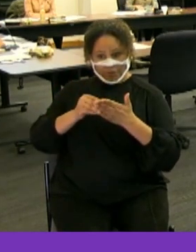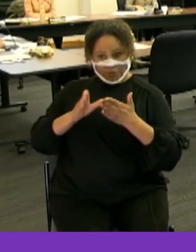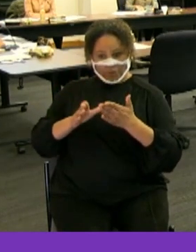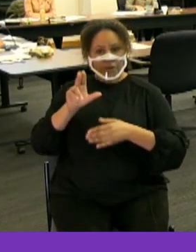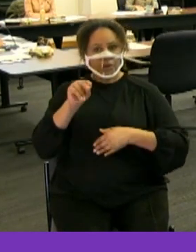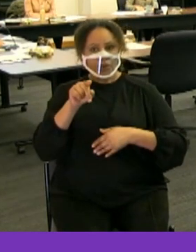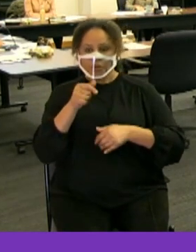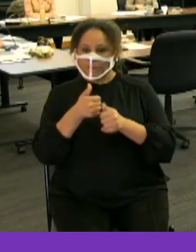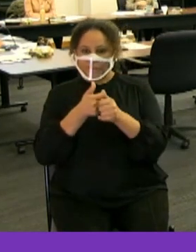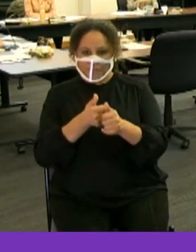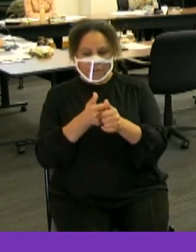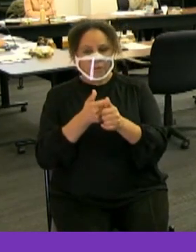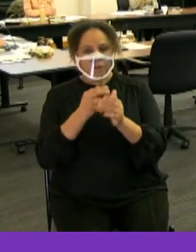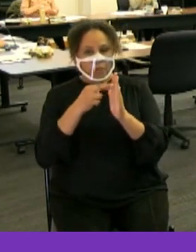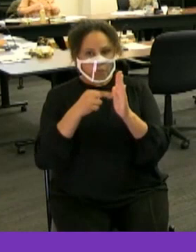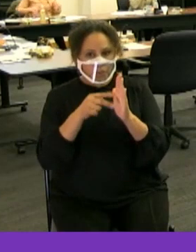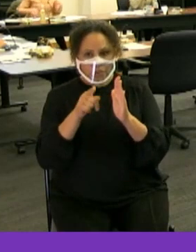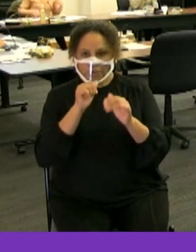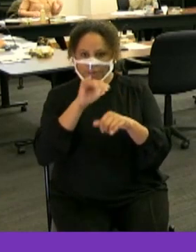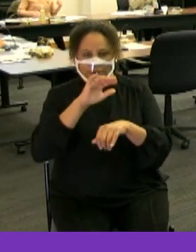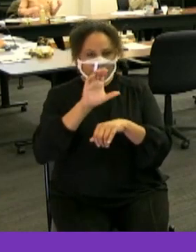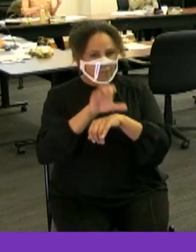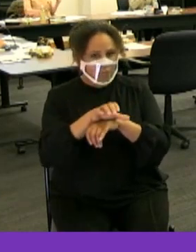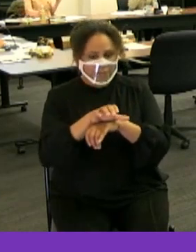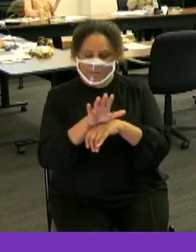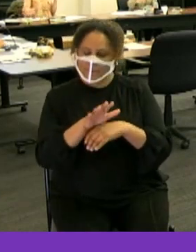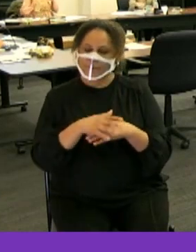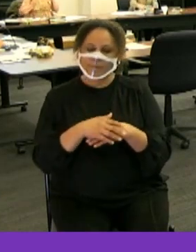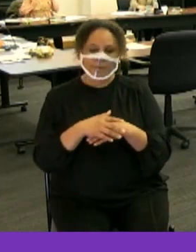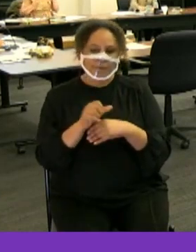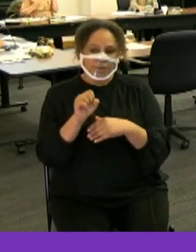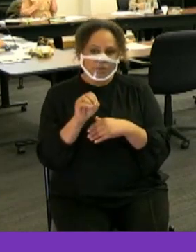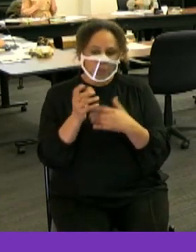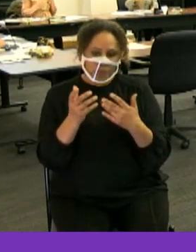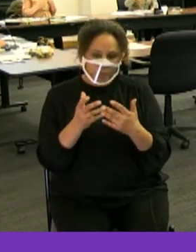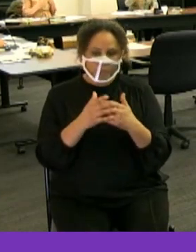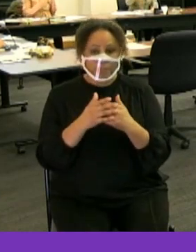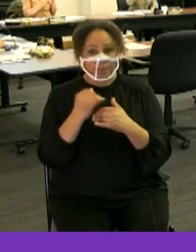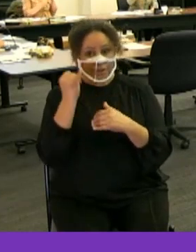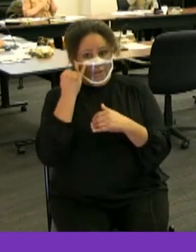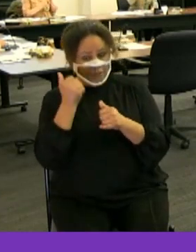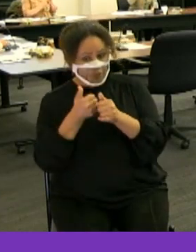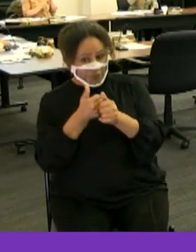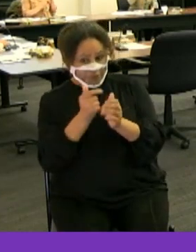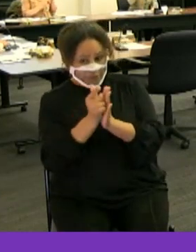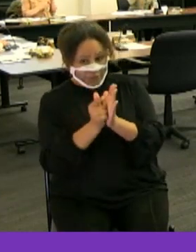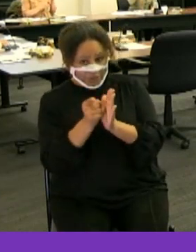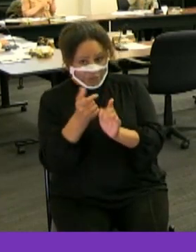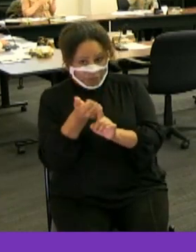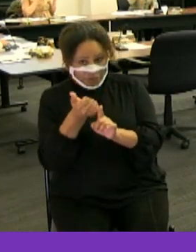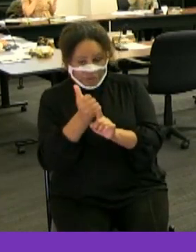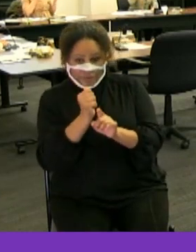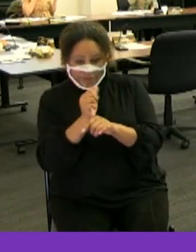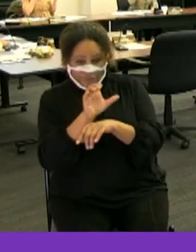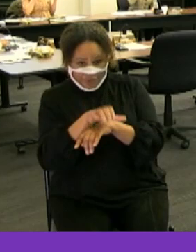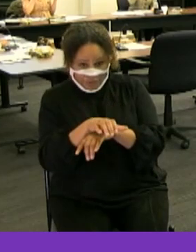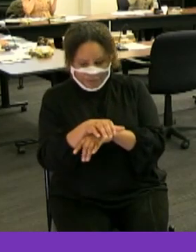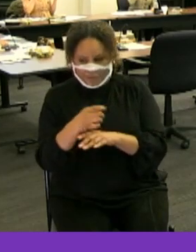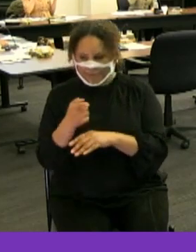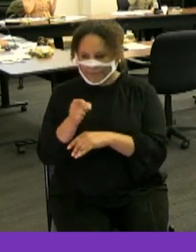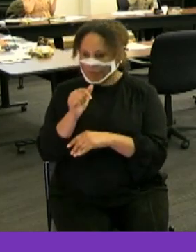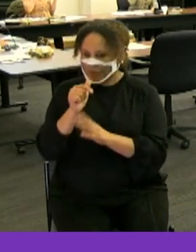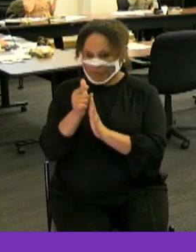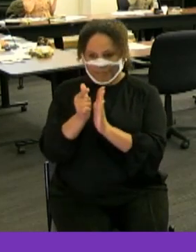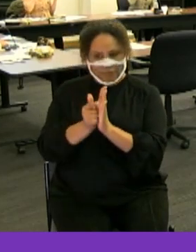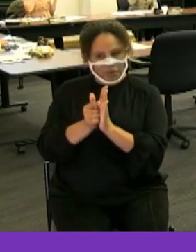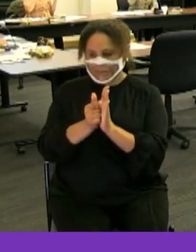you're following regulations that you didn't impose. So as long as you follow laws that you didn't impose, then. These are not laws,